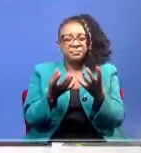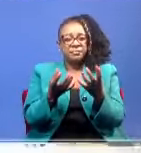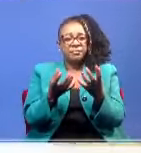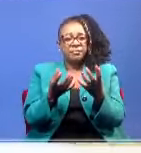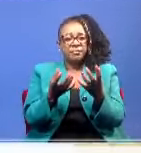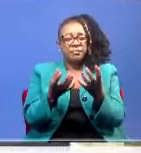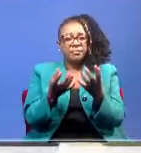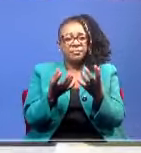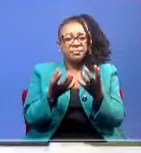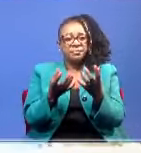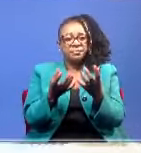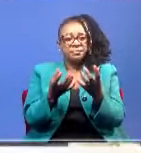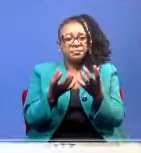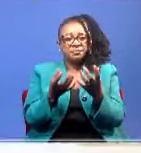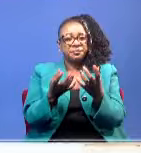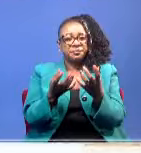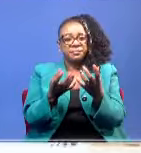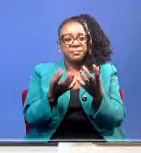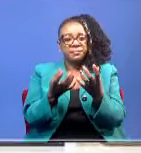1050.